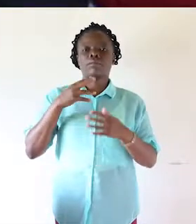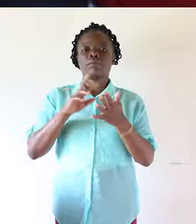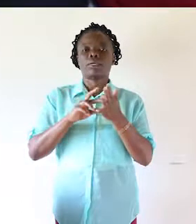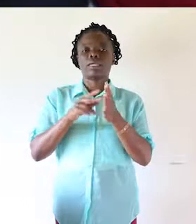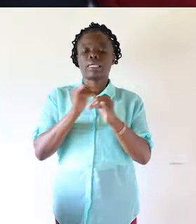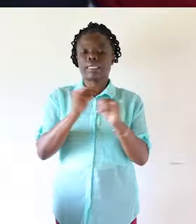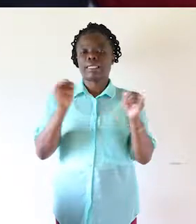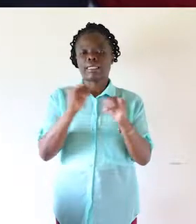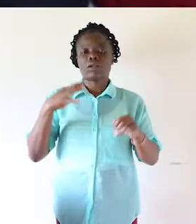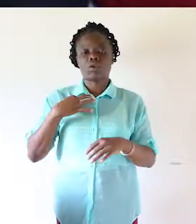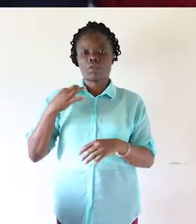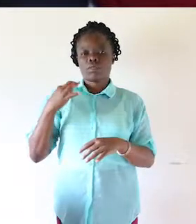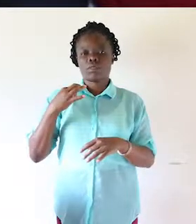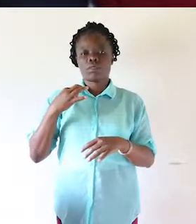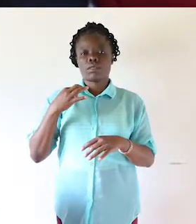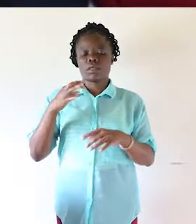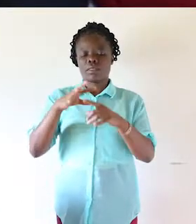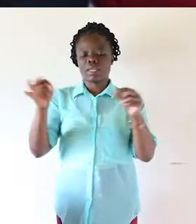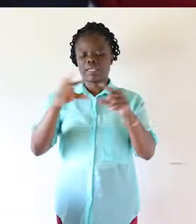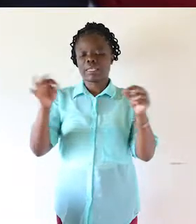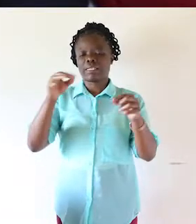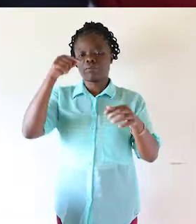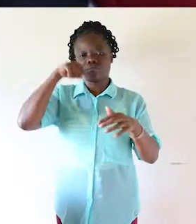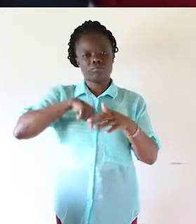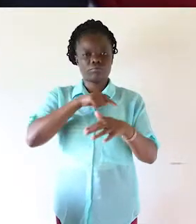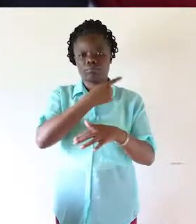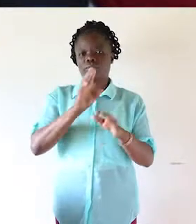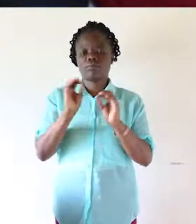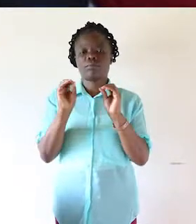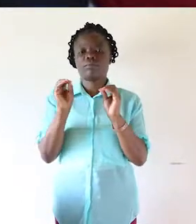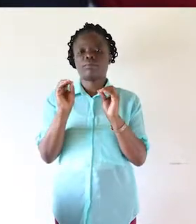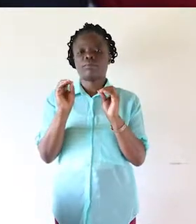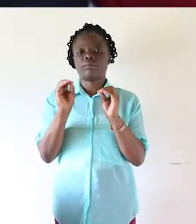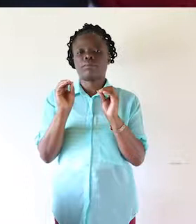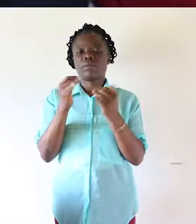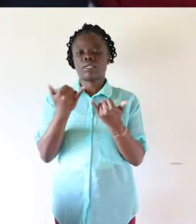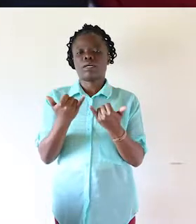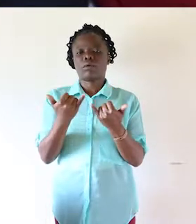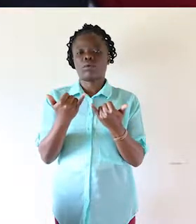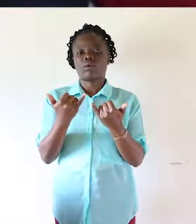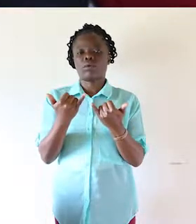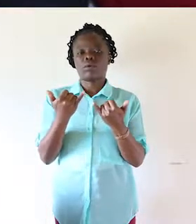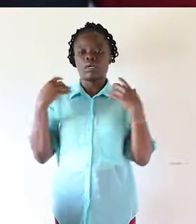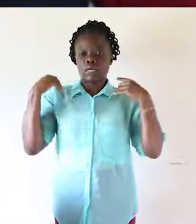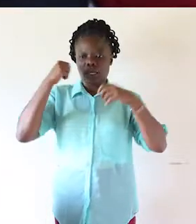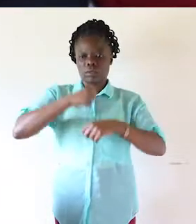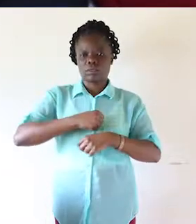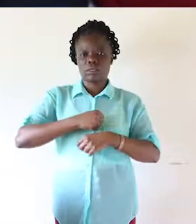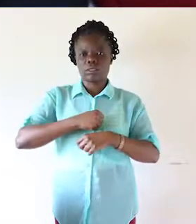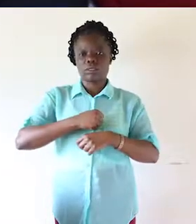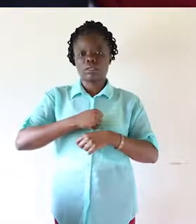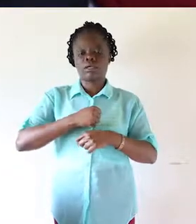be clean. Threads hanging? No. First. Now, dust coats